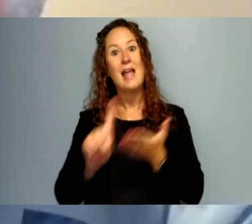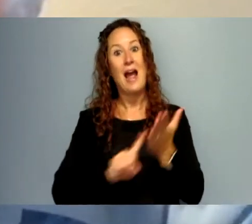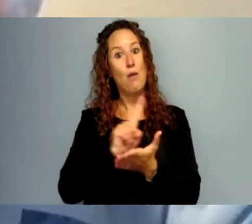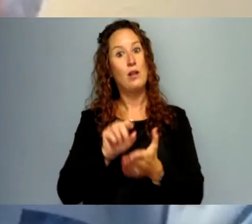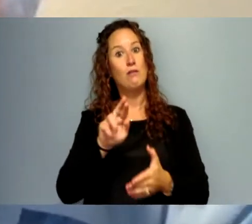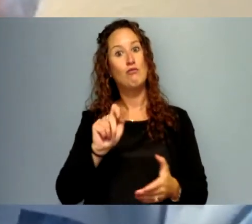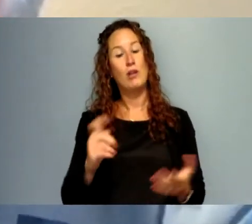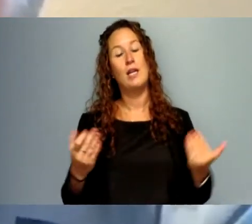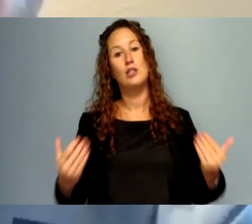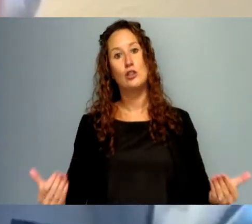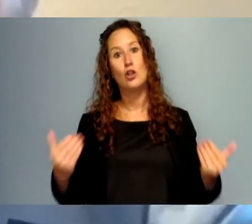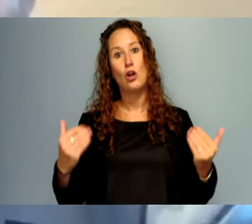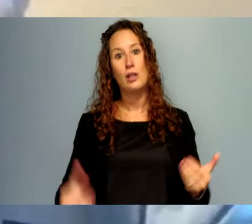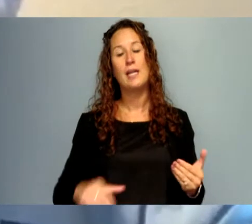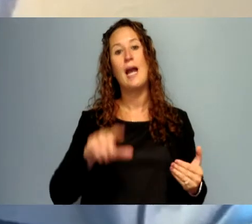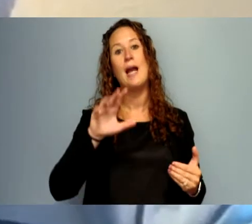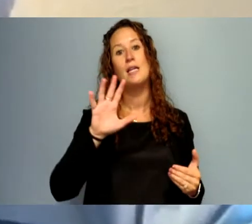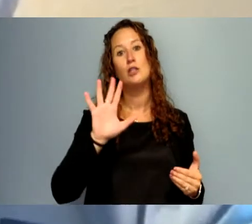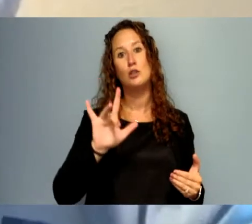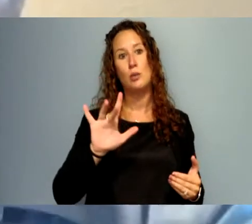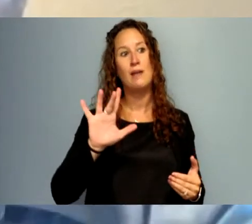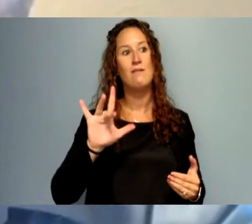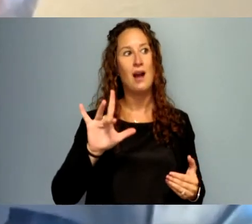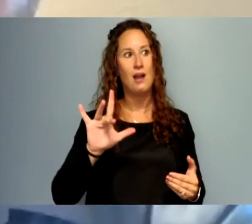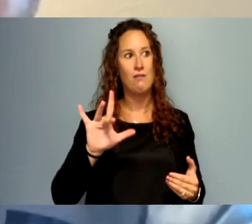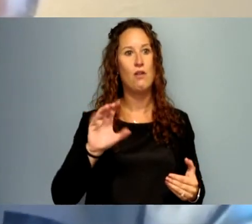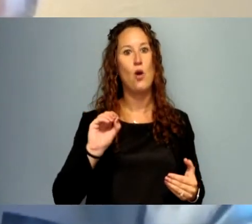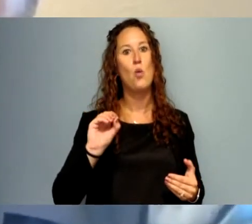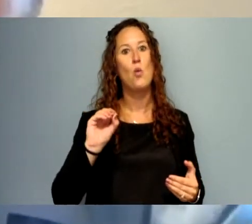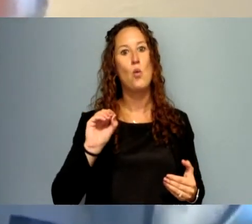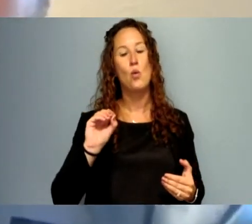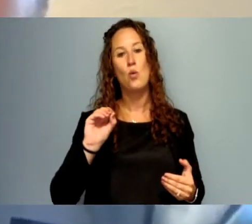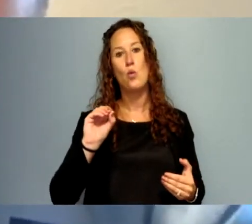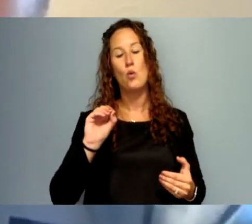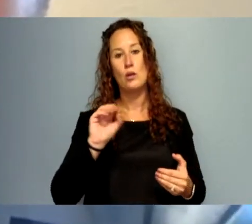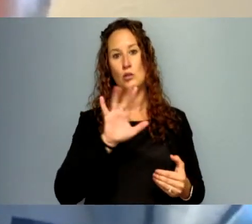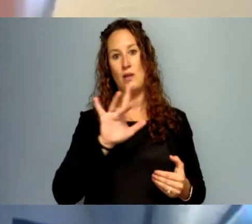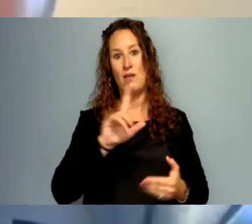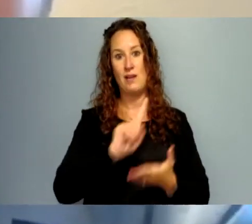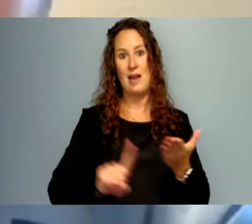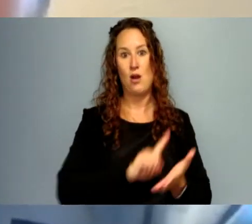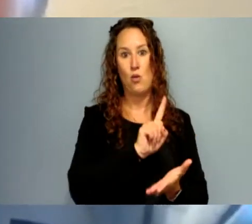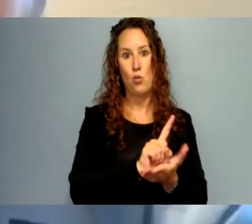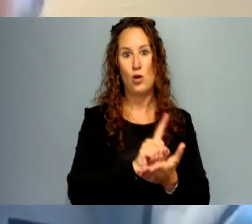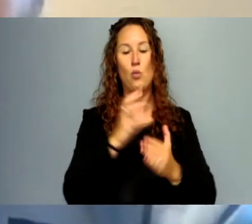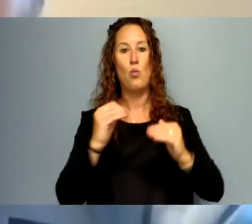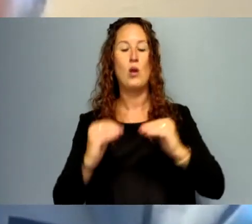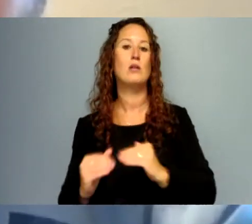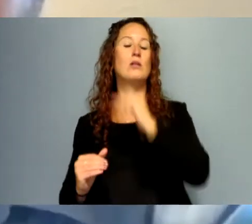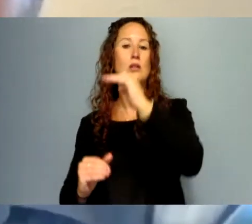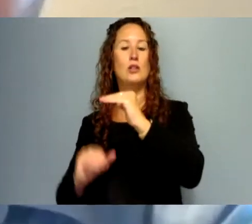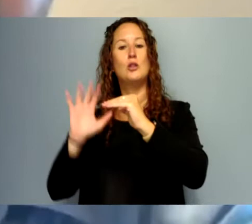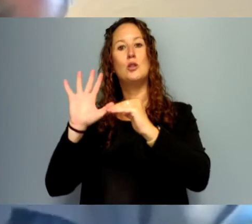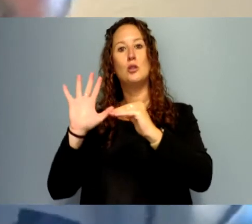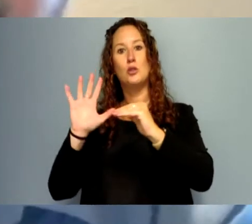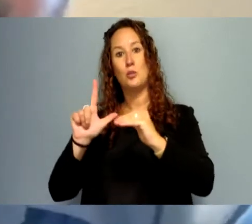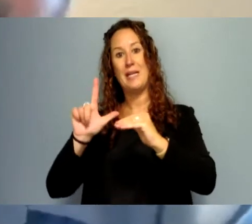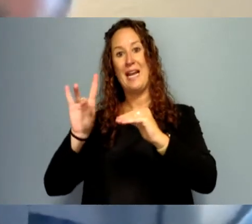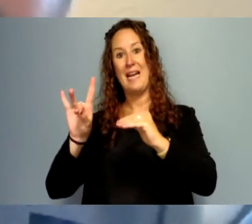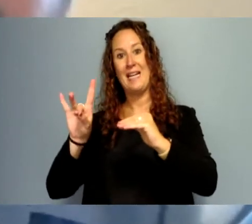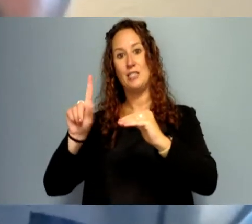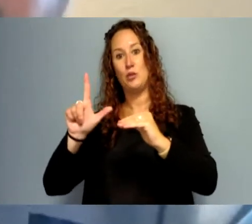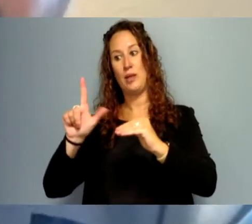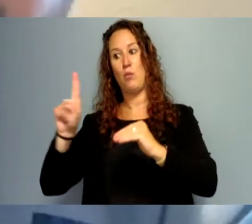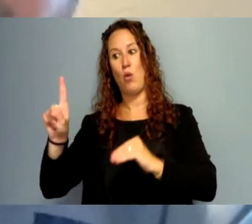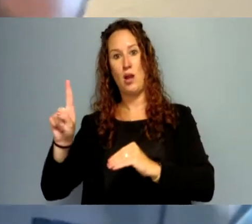currently it's capped at $25.01 an hour. But we would like to propose to cap it at $28.21 an hour. We wouldn't necessarily